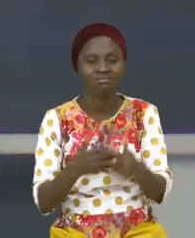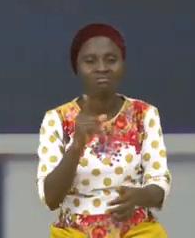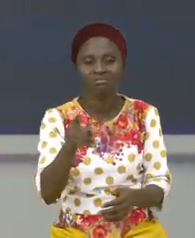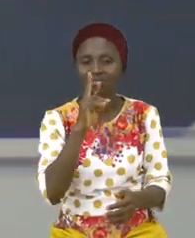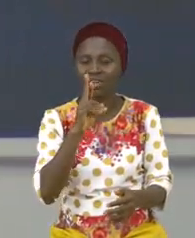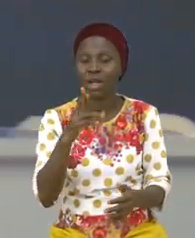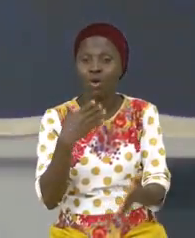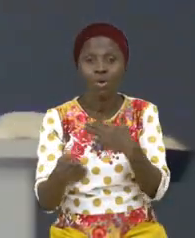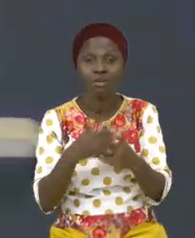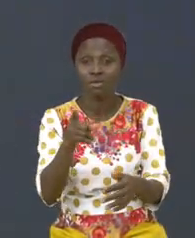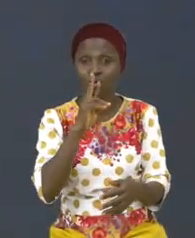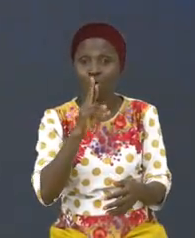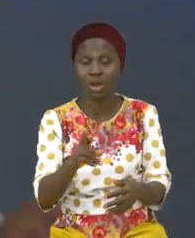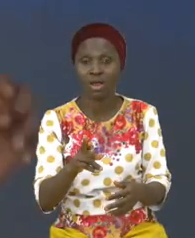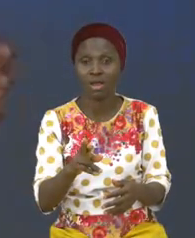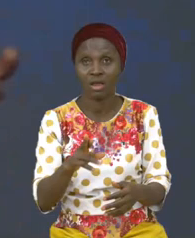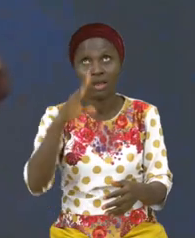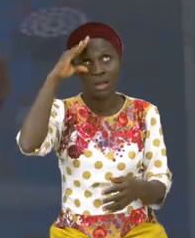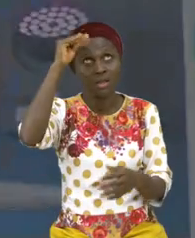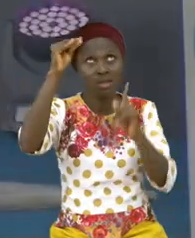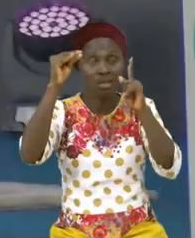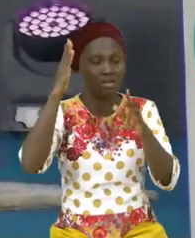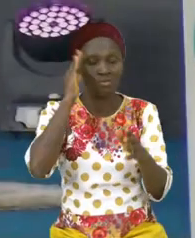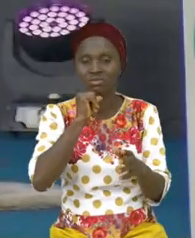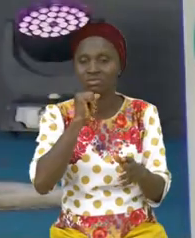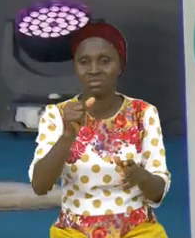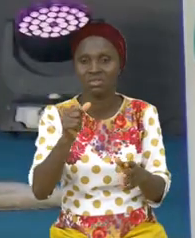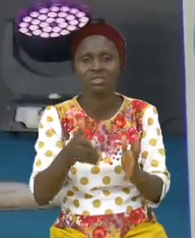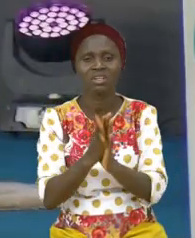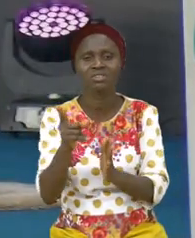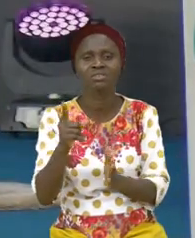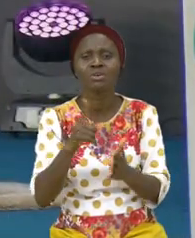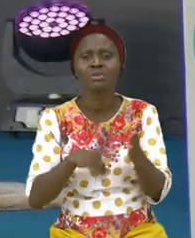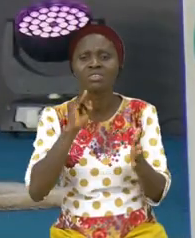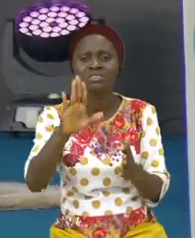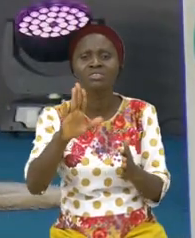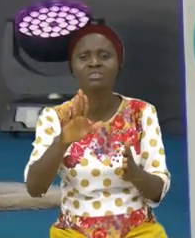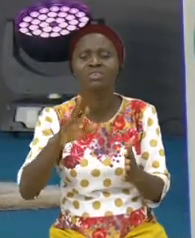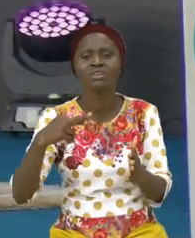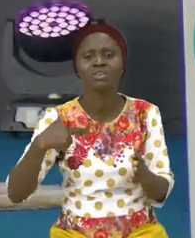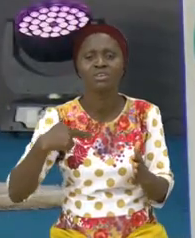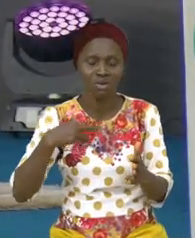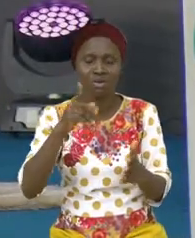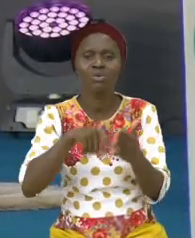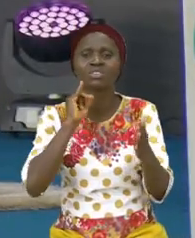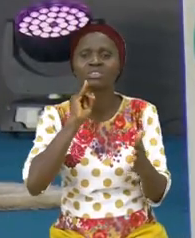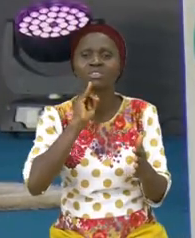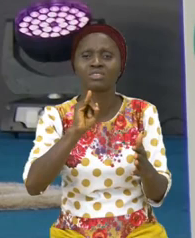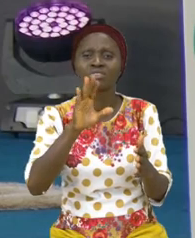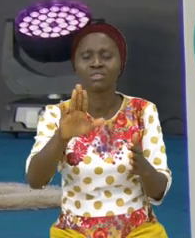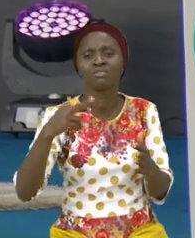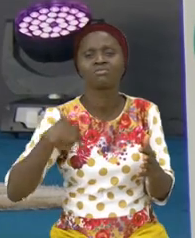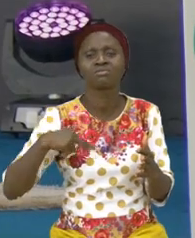you are, he will not ask you, what's your religion? He will not ask you, what's